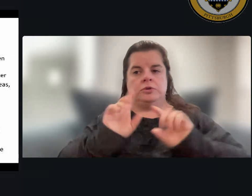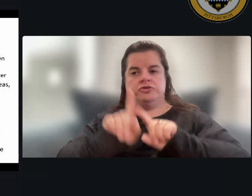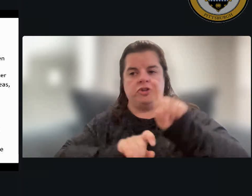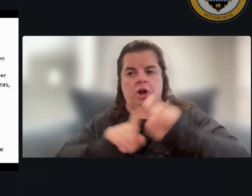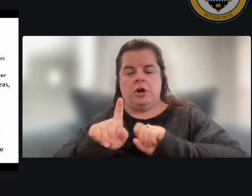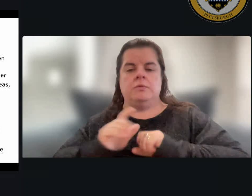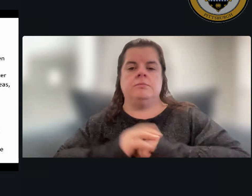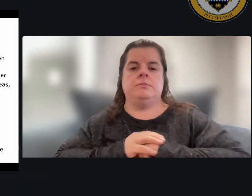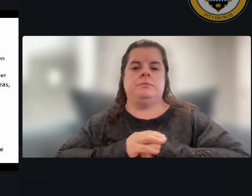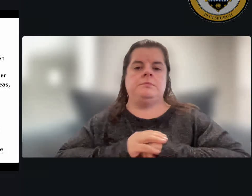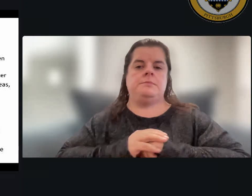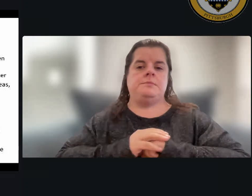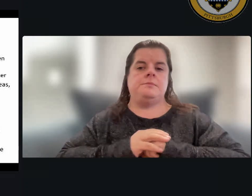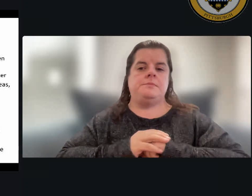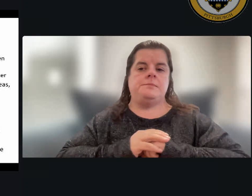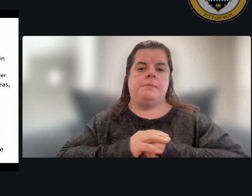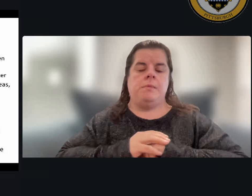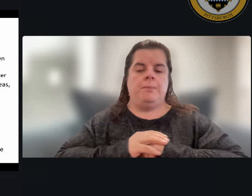process.